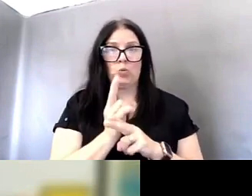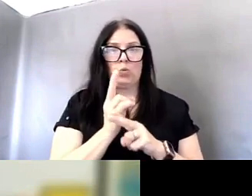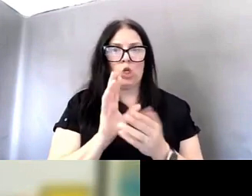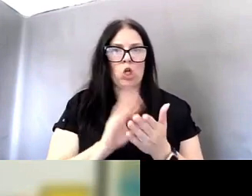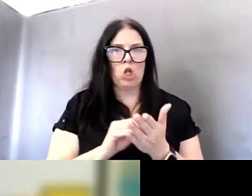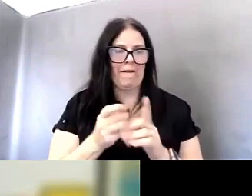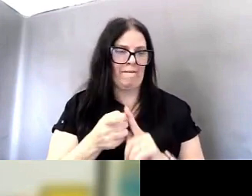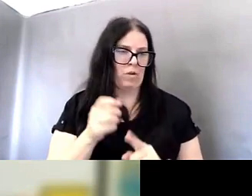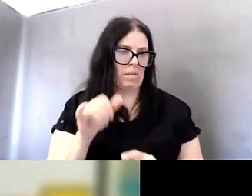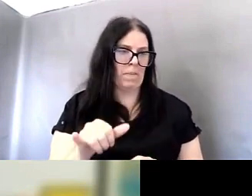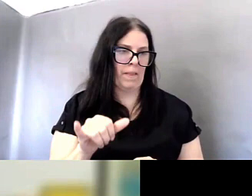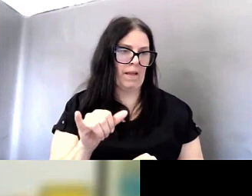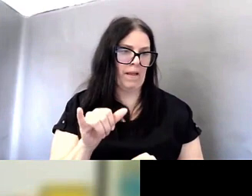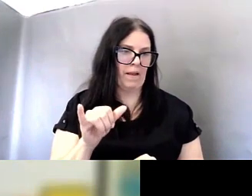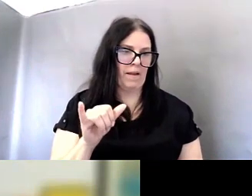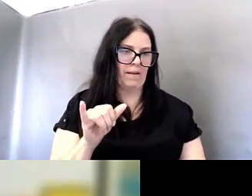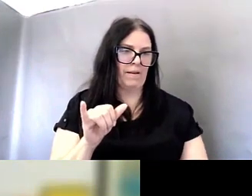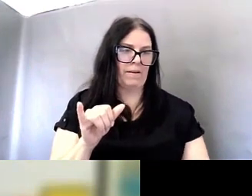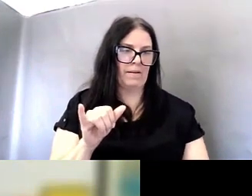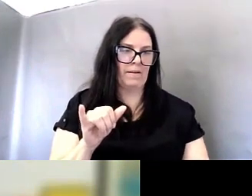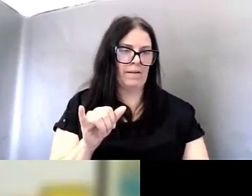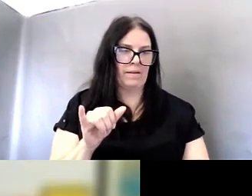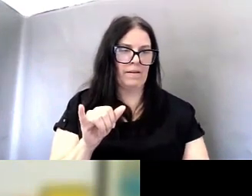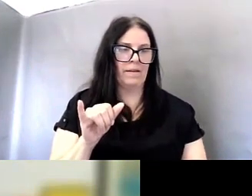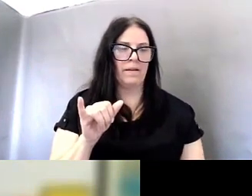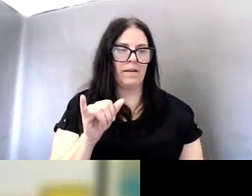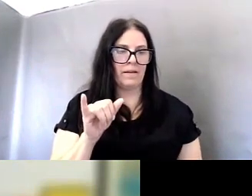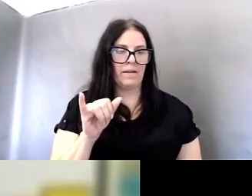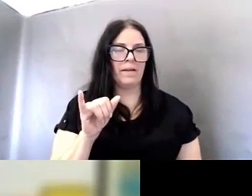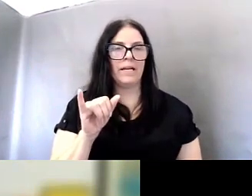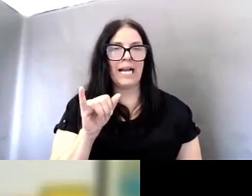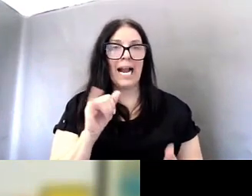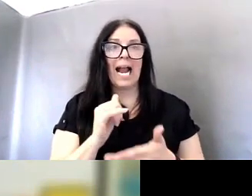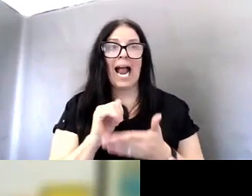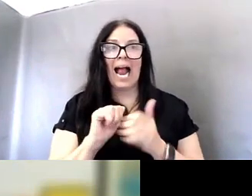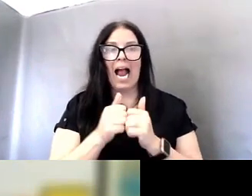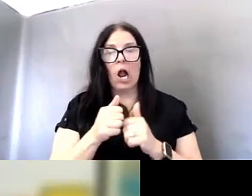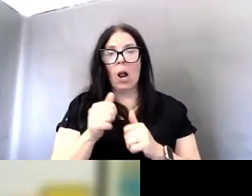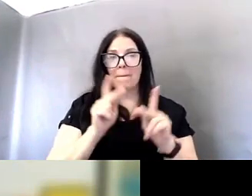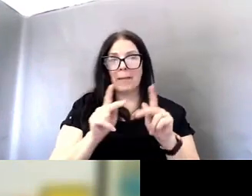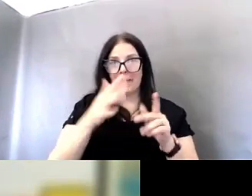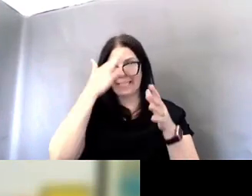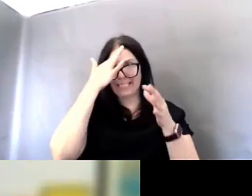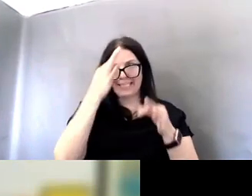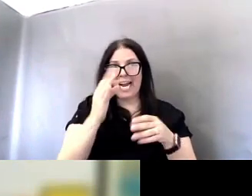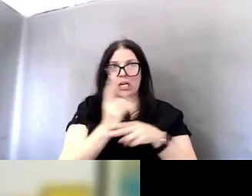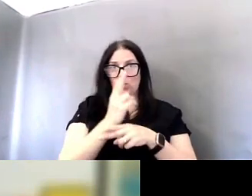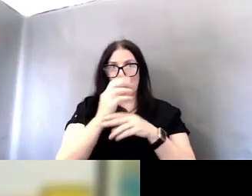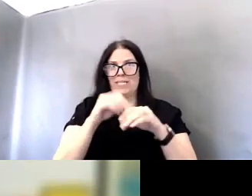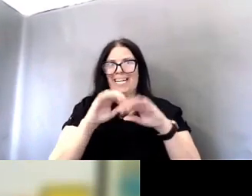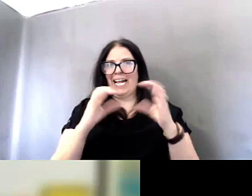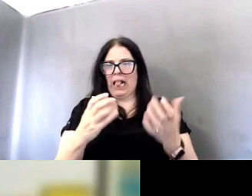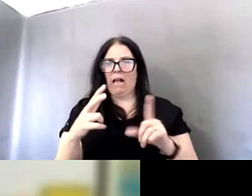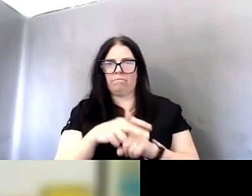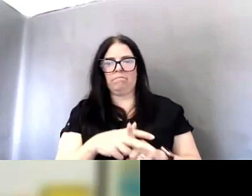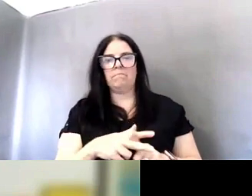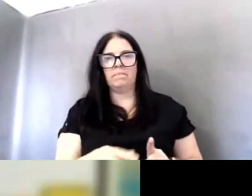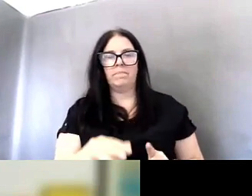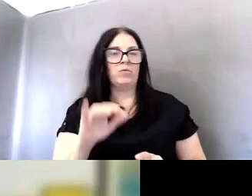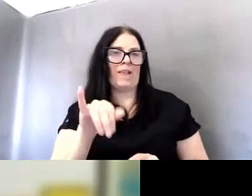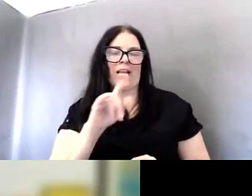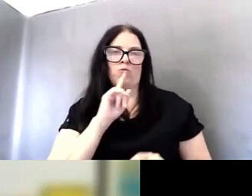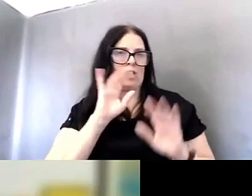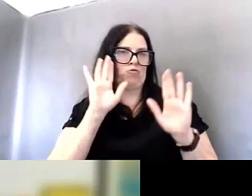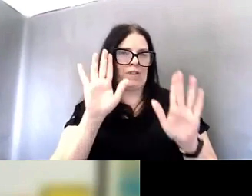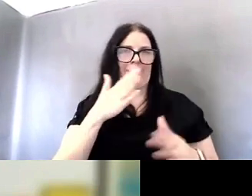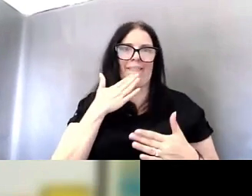and importantly, how how people have decided to use it in their classes. That's terrific.